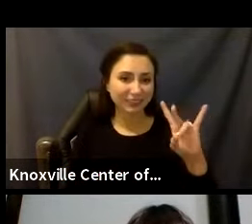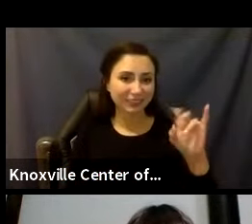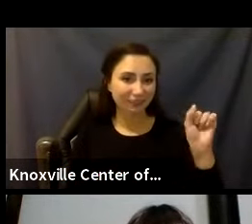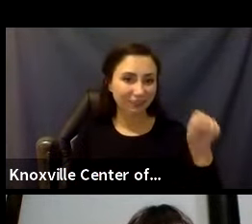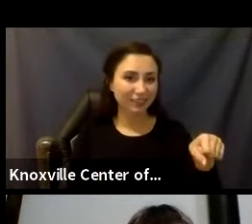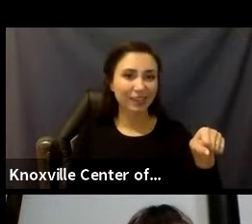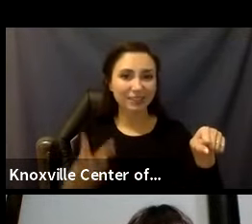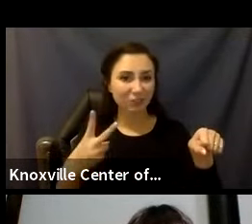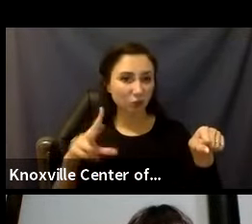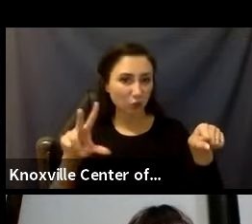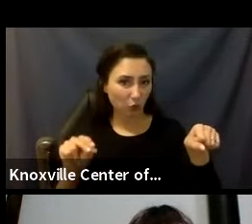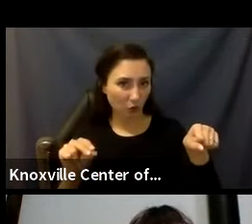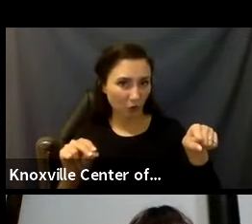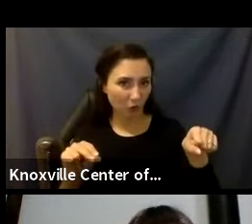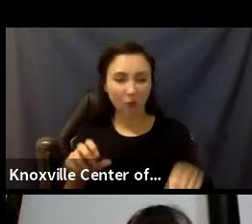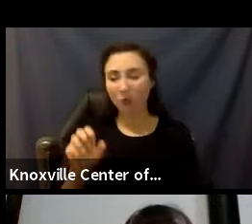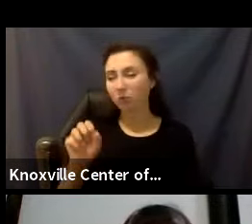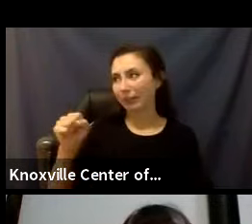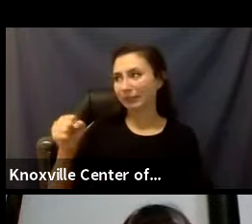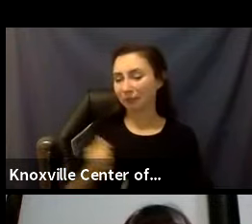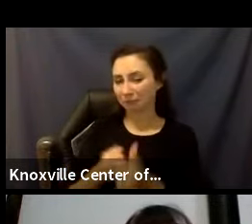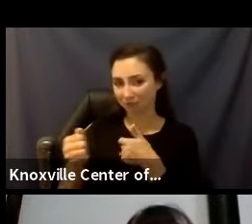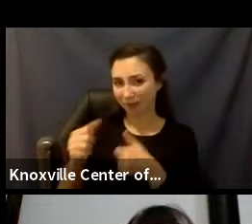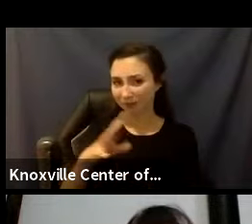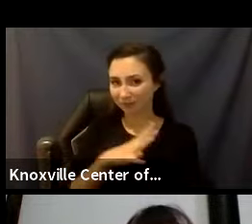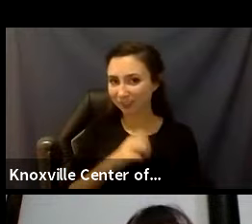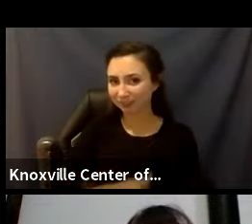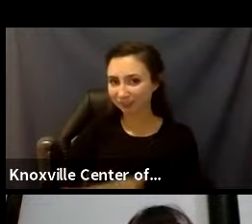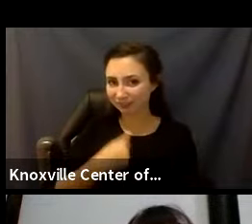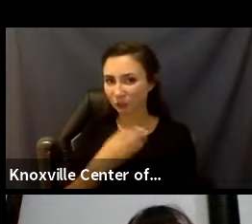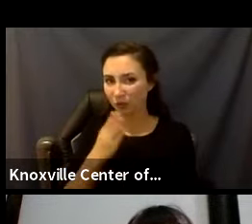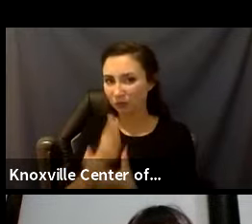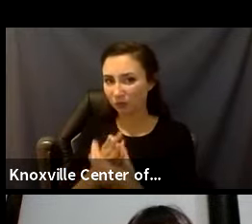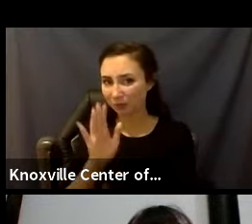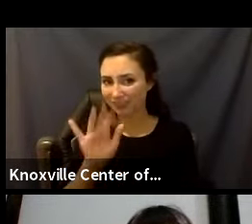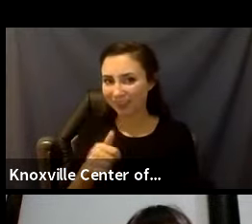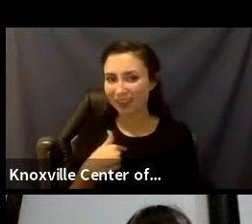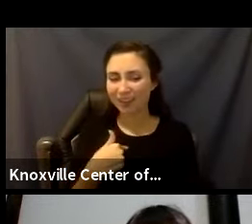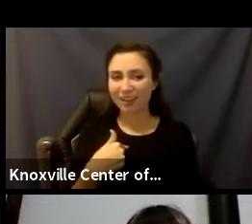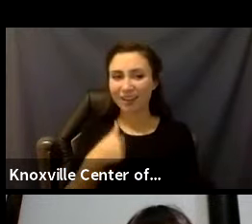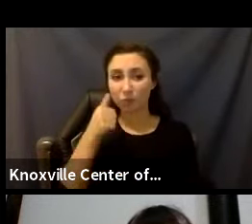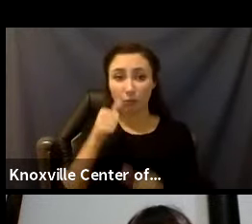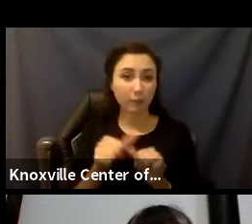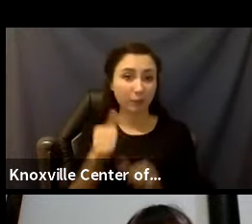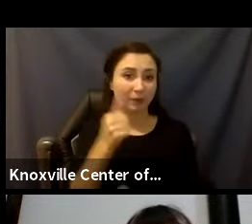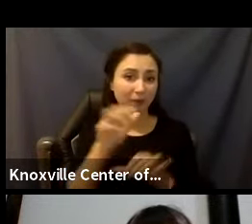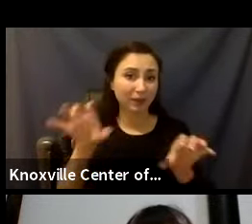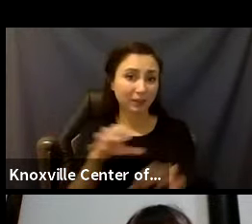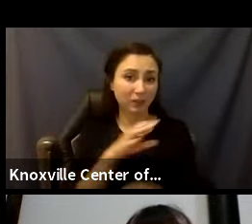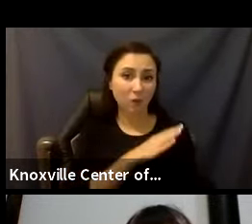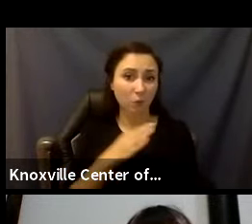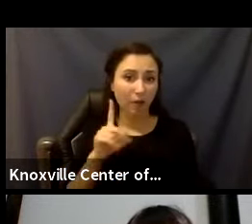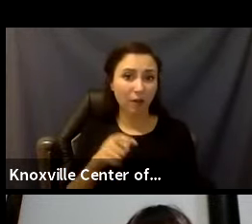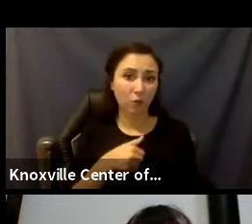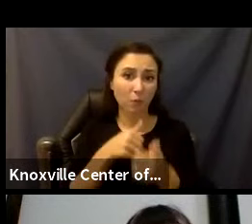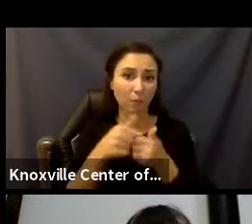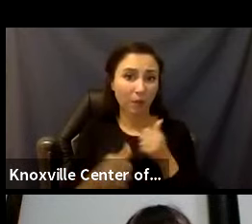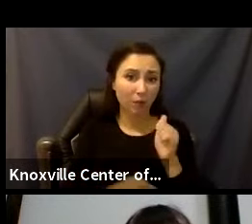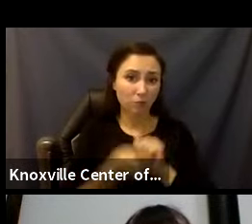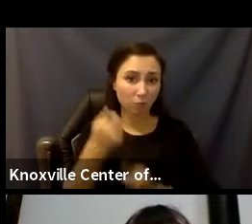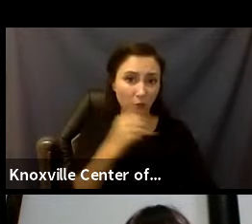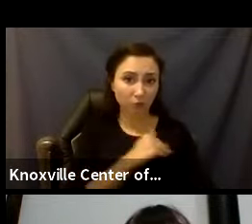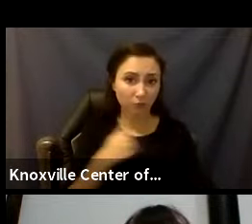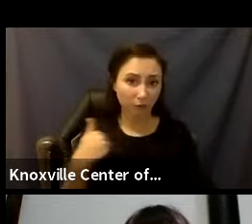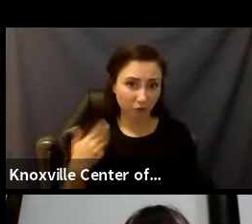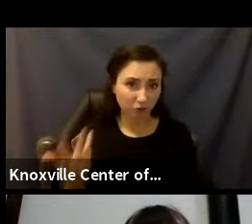2 nos. Okay, yes, that's fine. I'm sorry for interrupting, but remember, the board, any action by the board has to pass by a majority of the